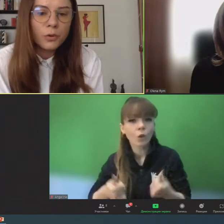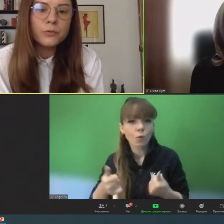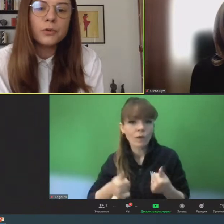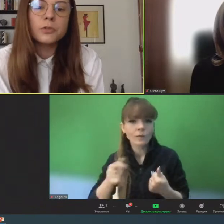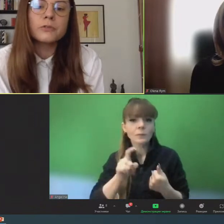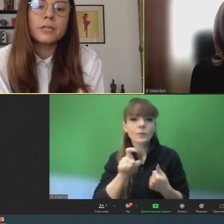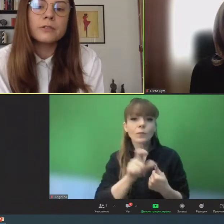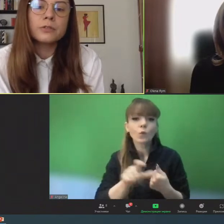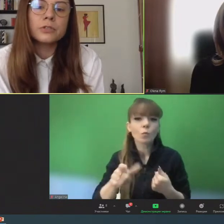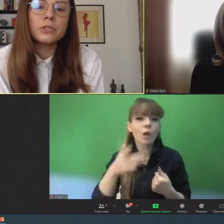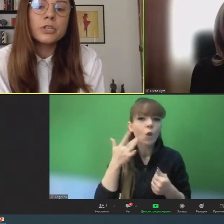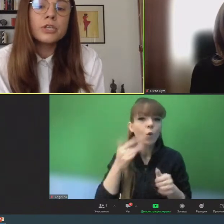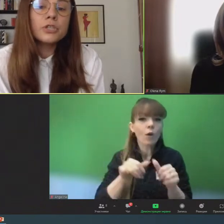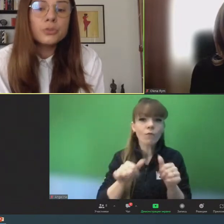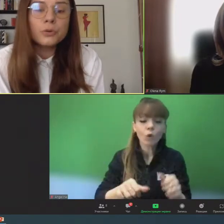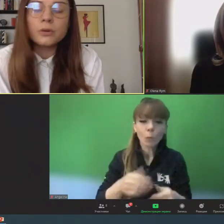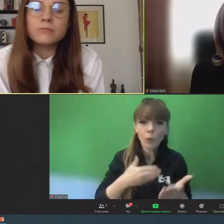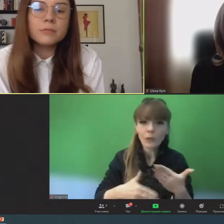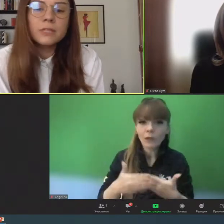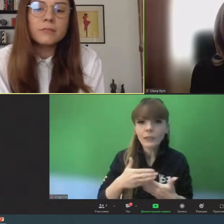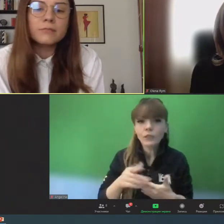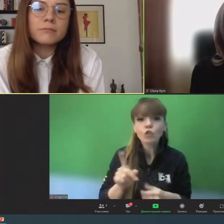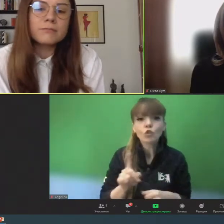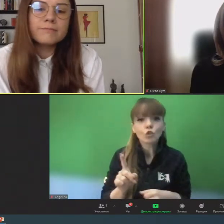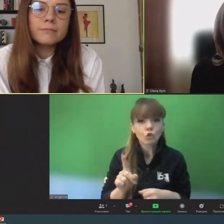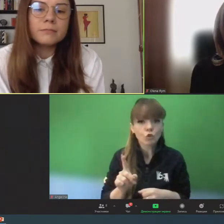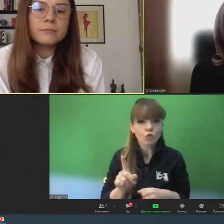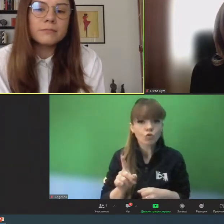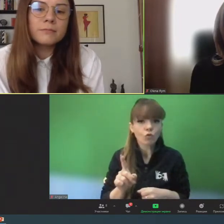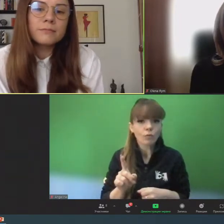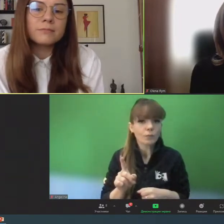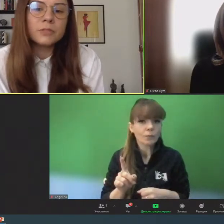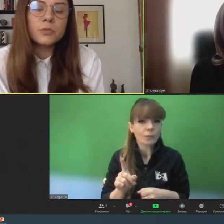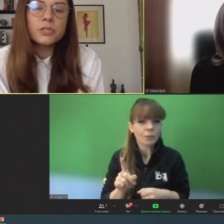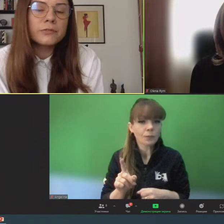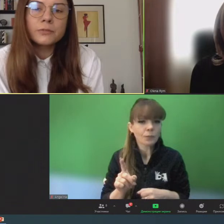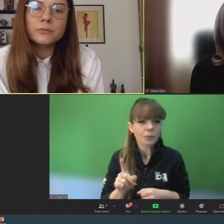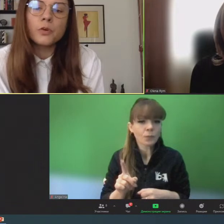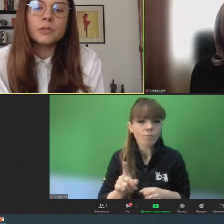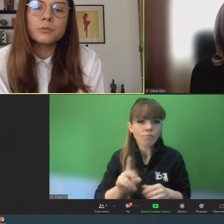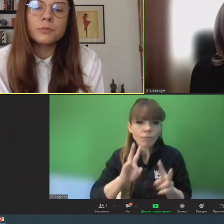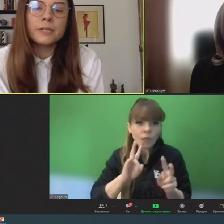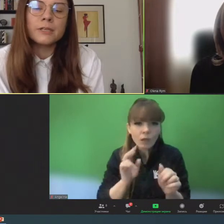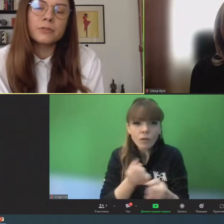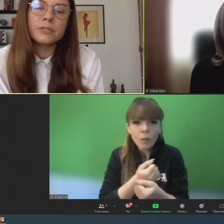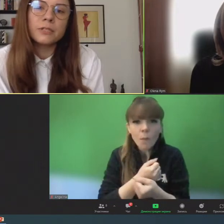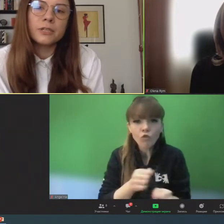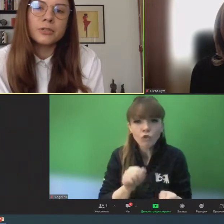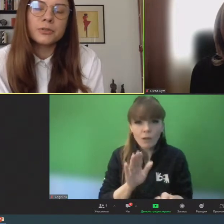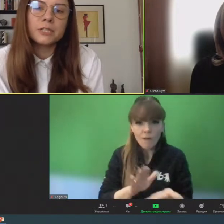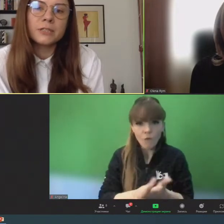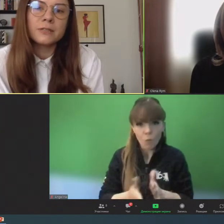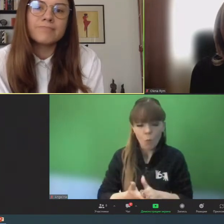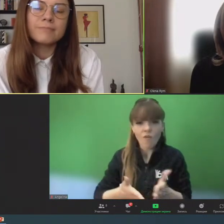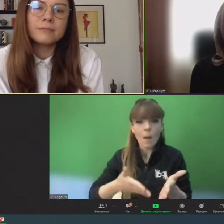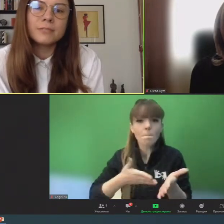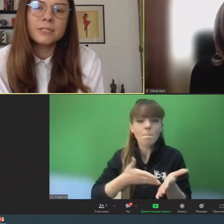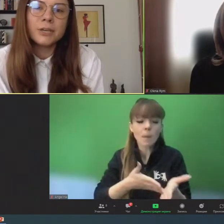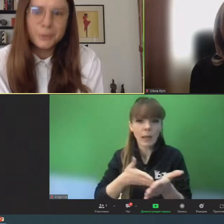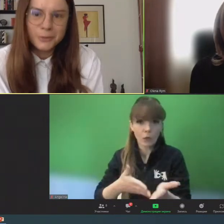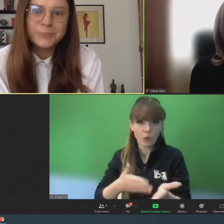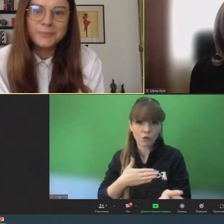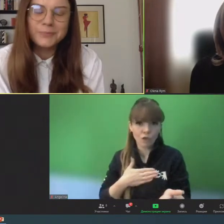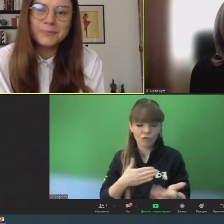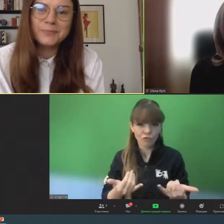of disabilities who have to compete with the disabled persons in lighter forms. And of course,